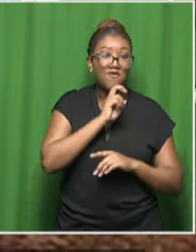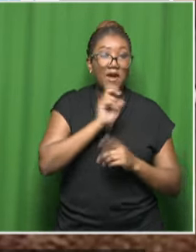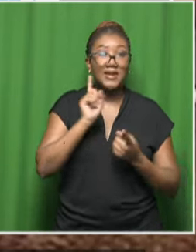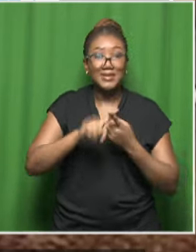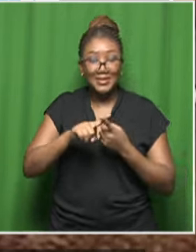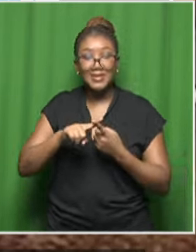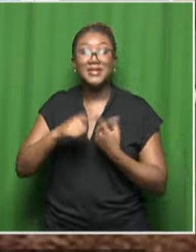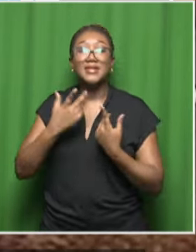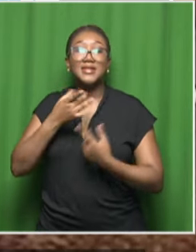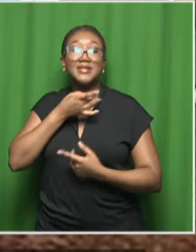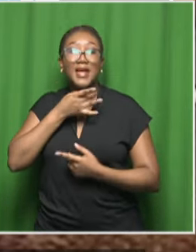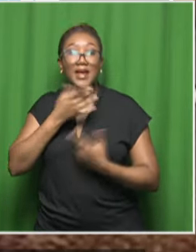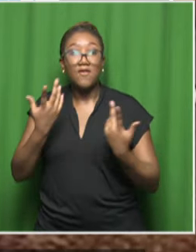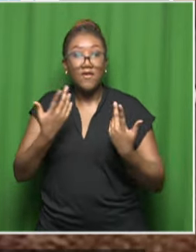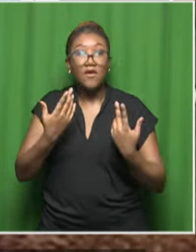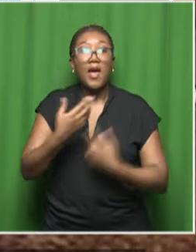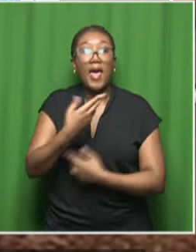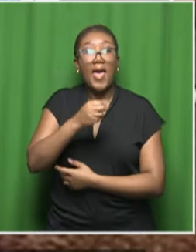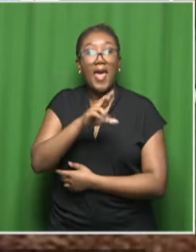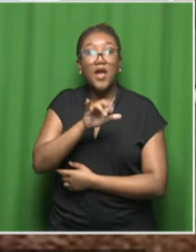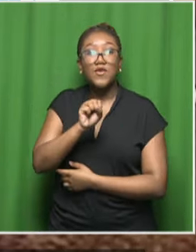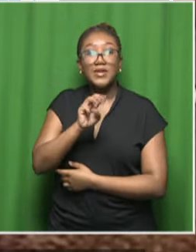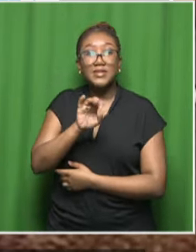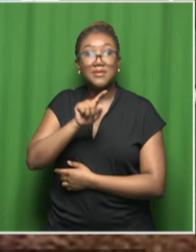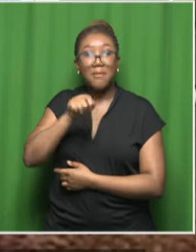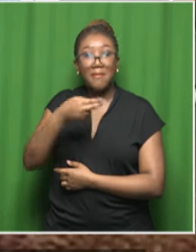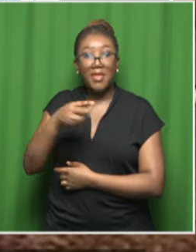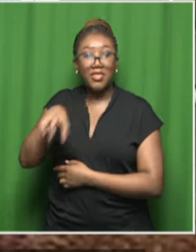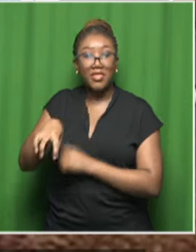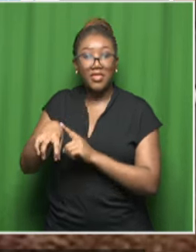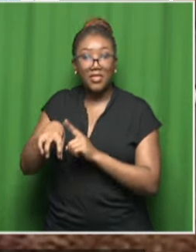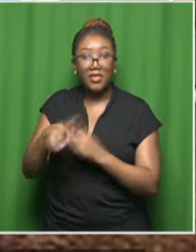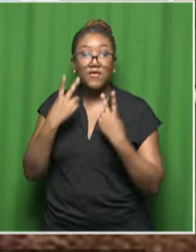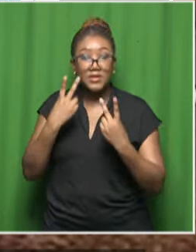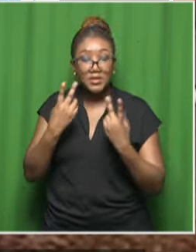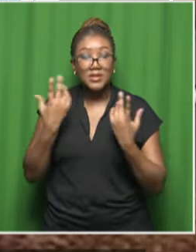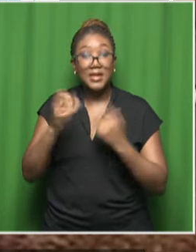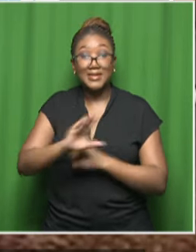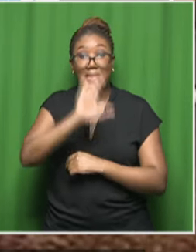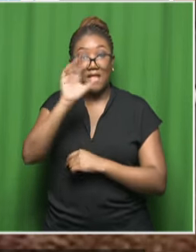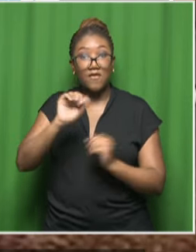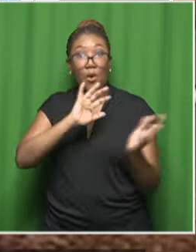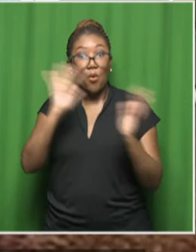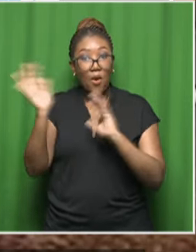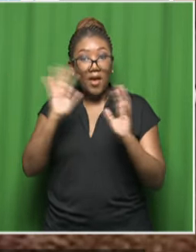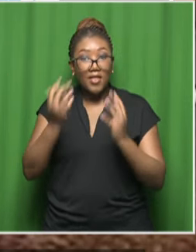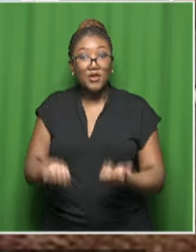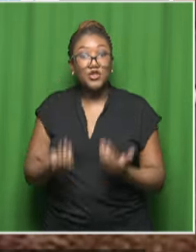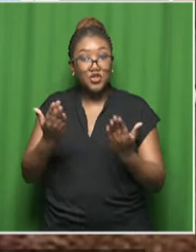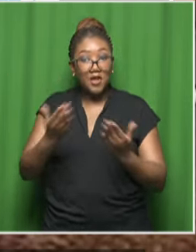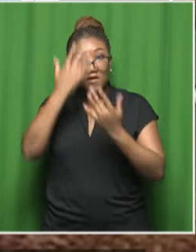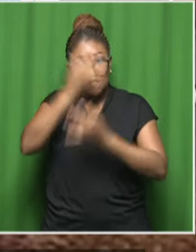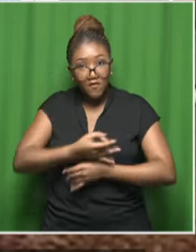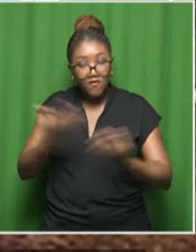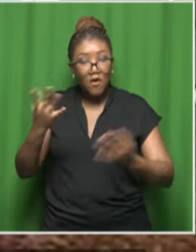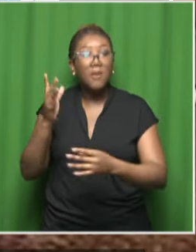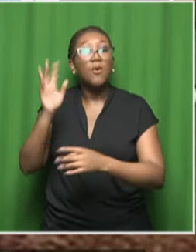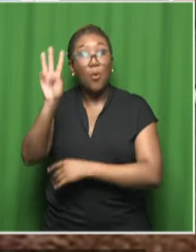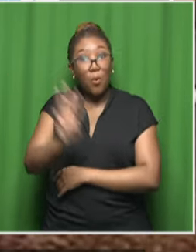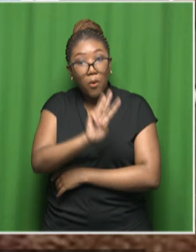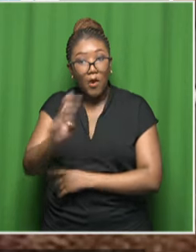Harrismith and Ladysmith. So that was spot on. There were these weather warnings issued by South African Weather Services about this weather. They were warning you, the